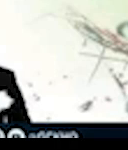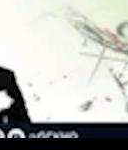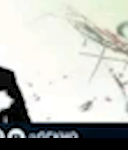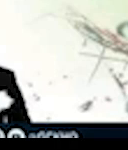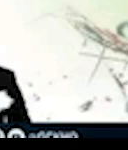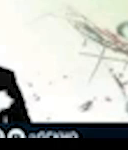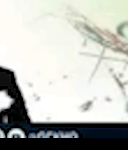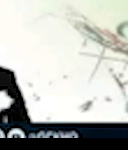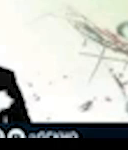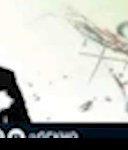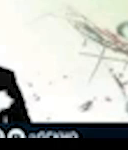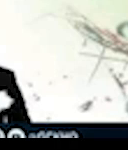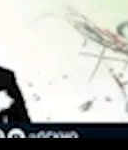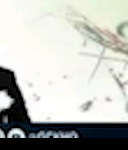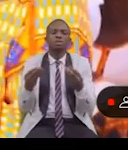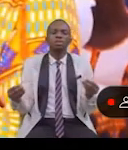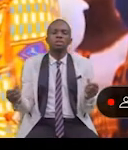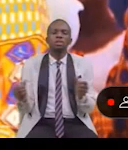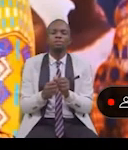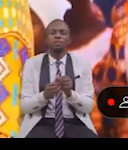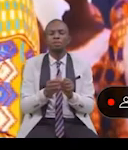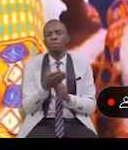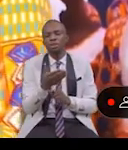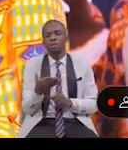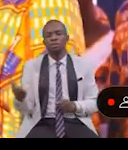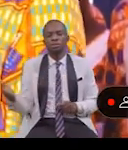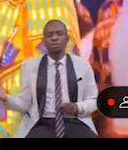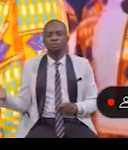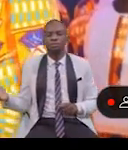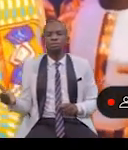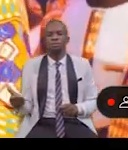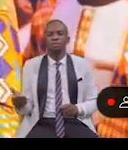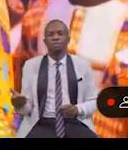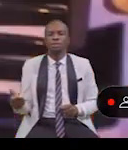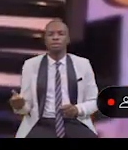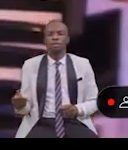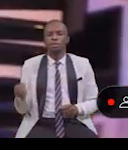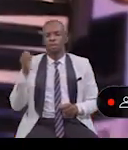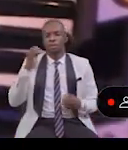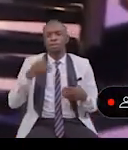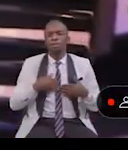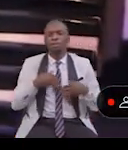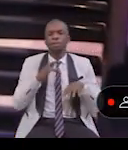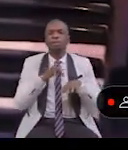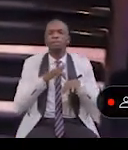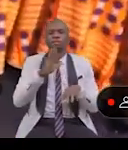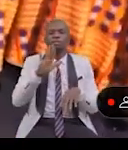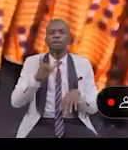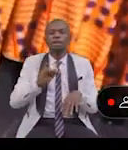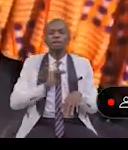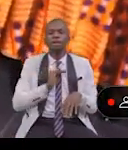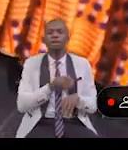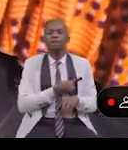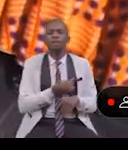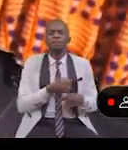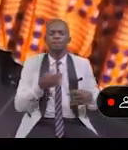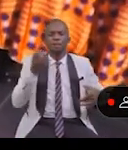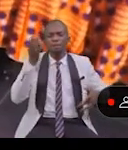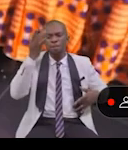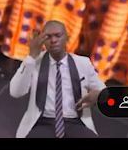le calvaire a tout réglé. Christ a touché par